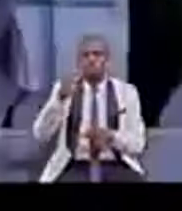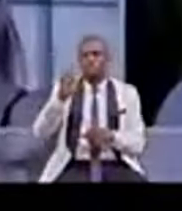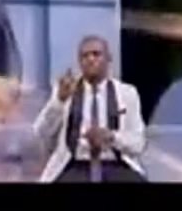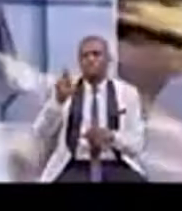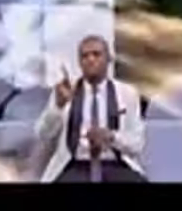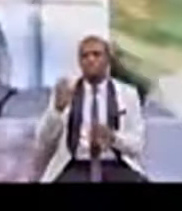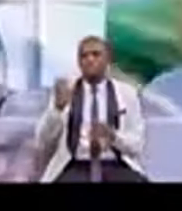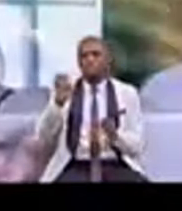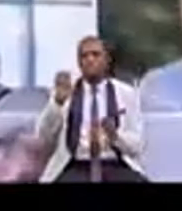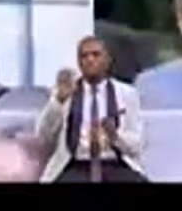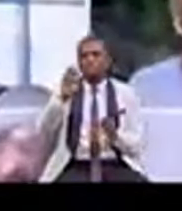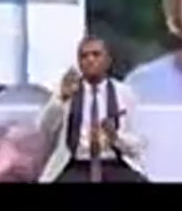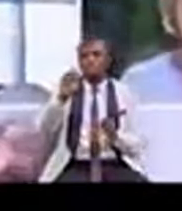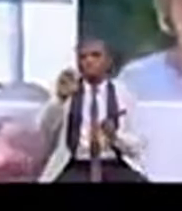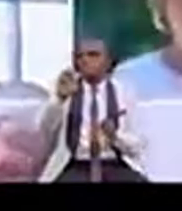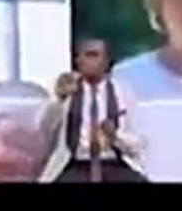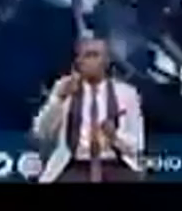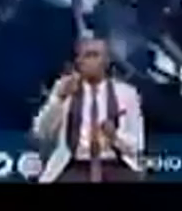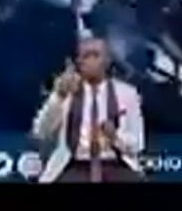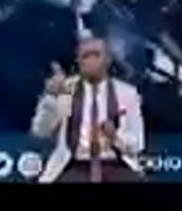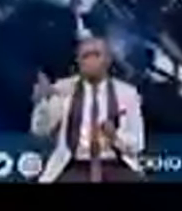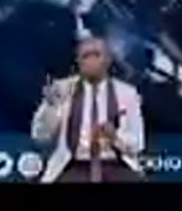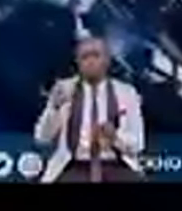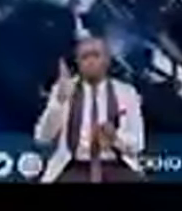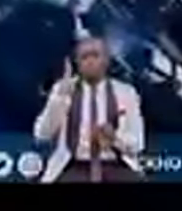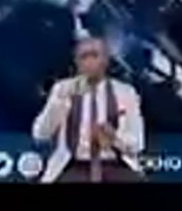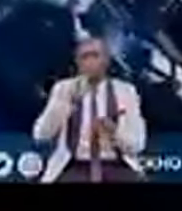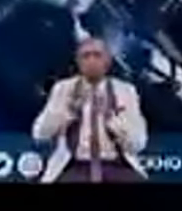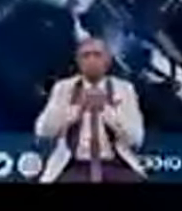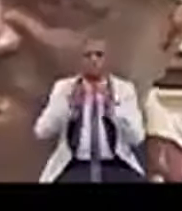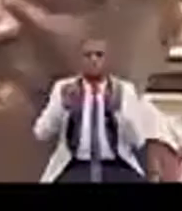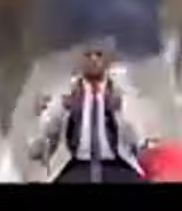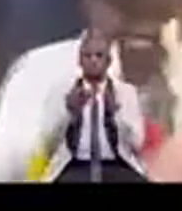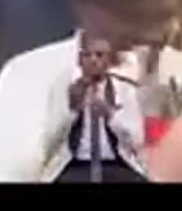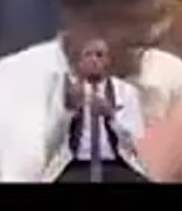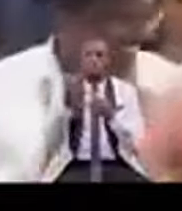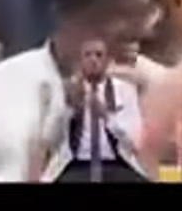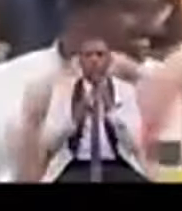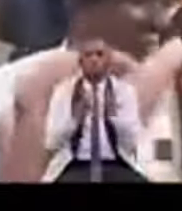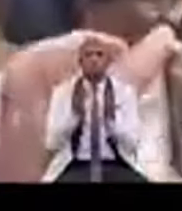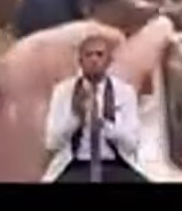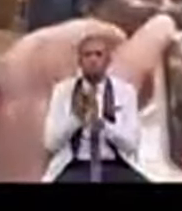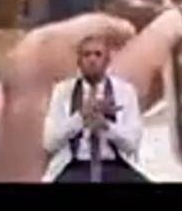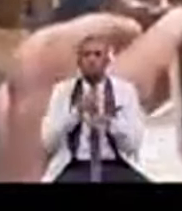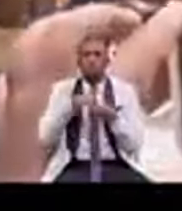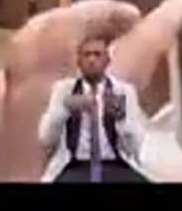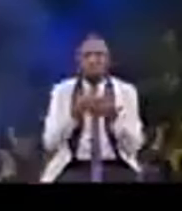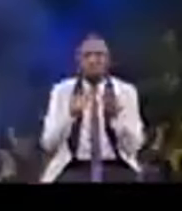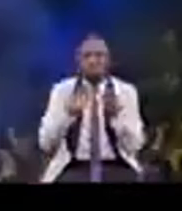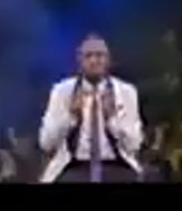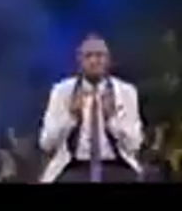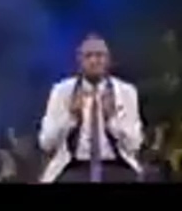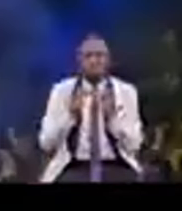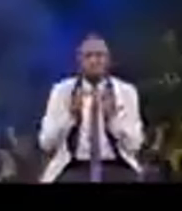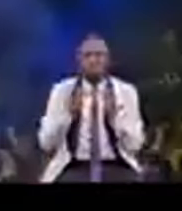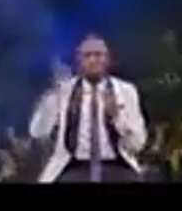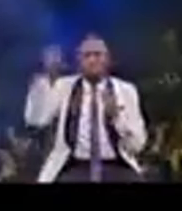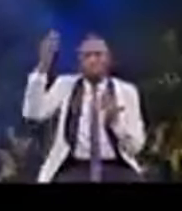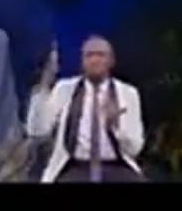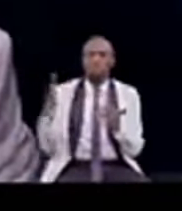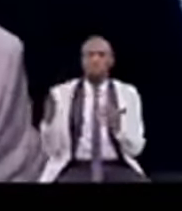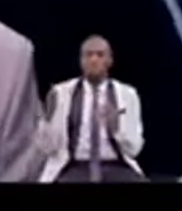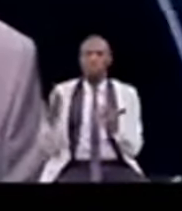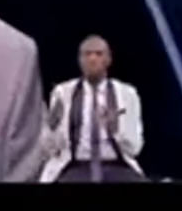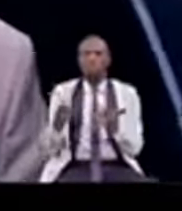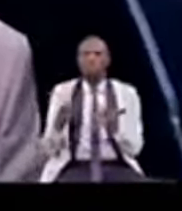my Father has revealed this unto you. It's been prophesied.